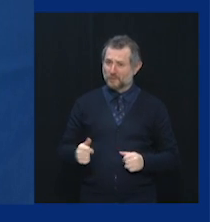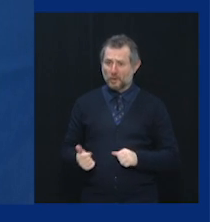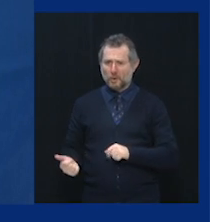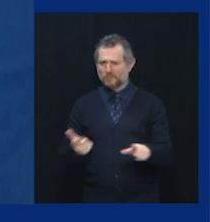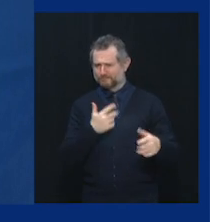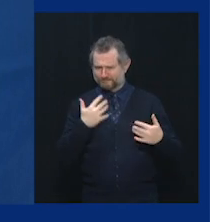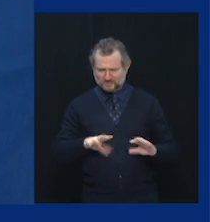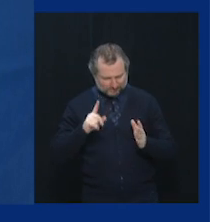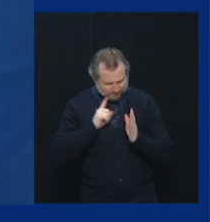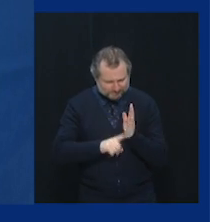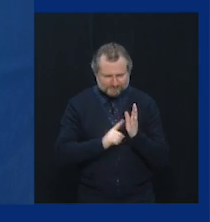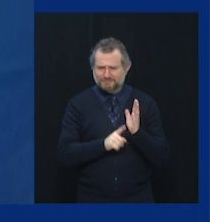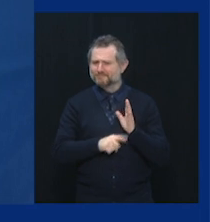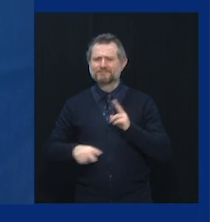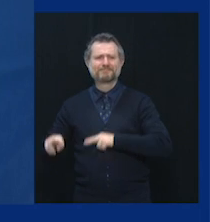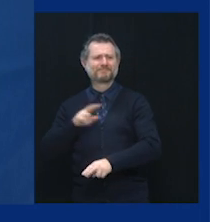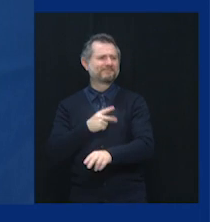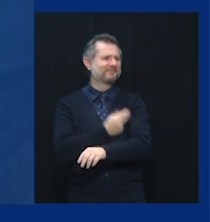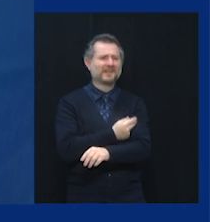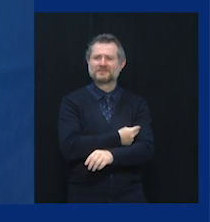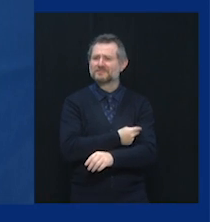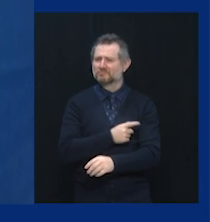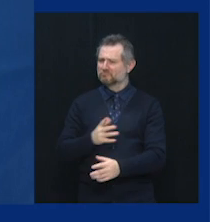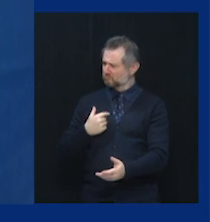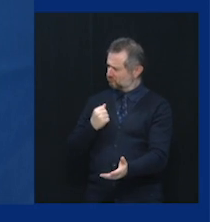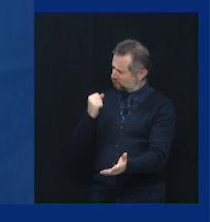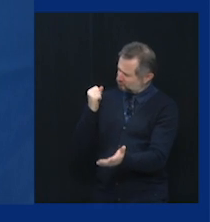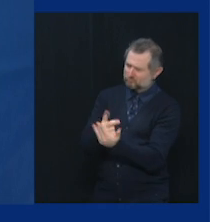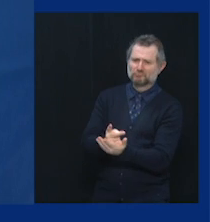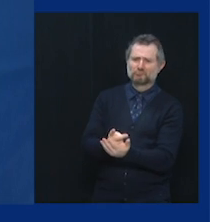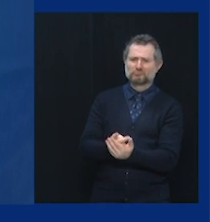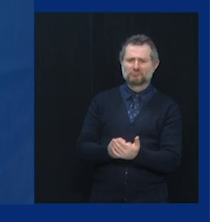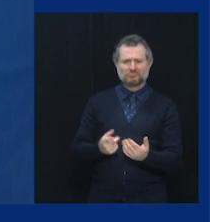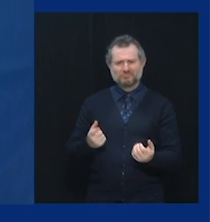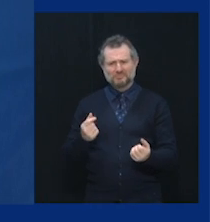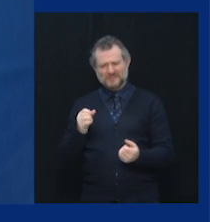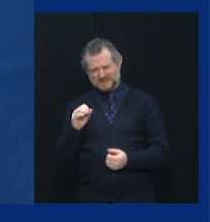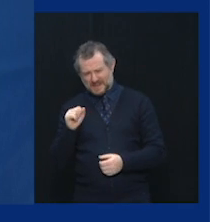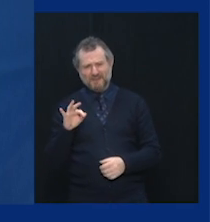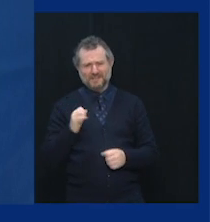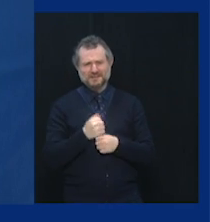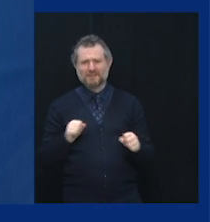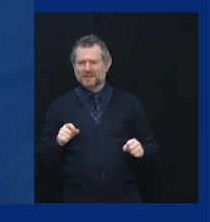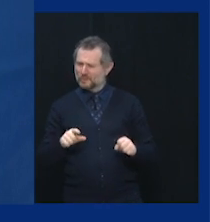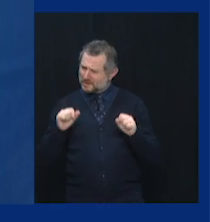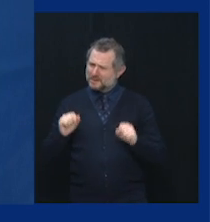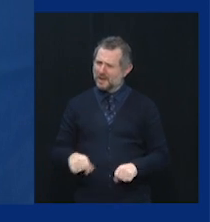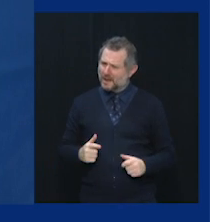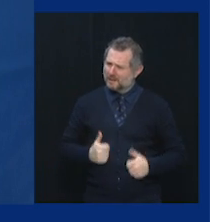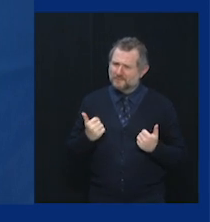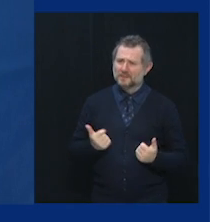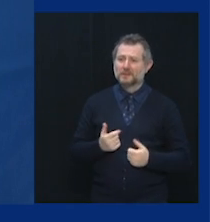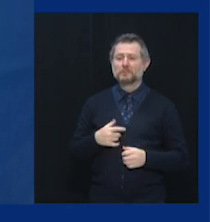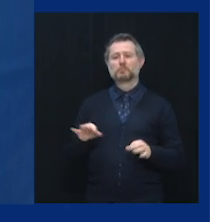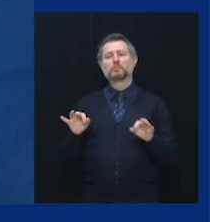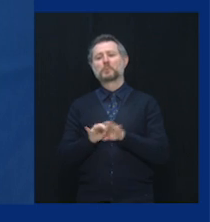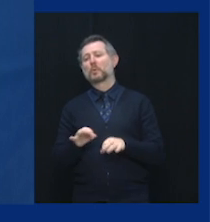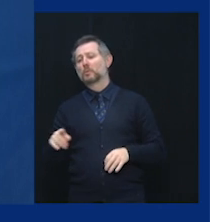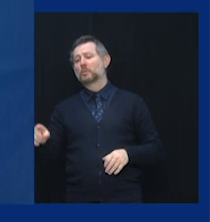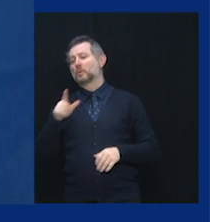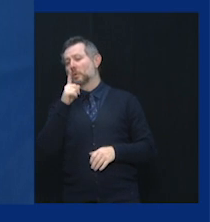is safe and it can save your life. But I need the clergy members, I need the medical